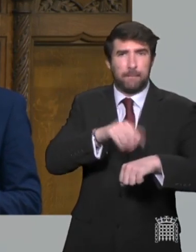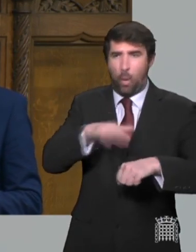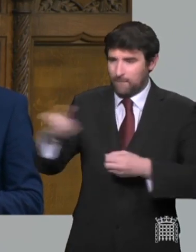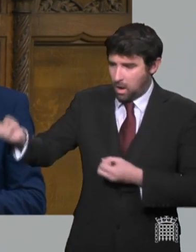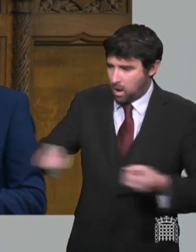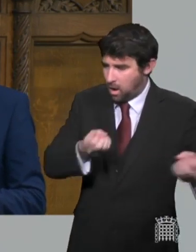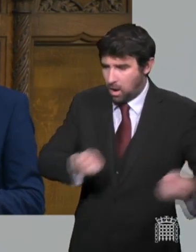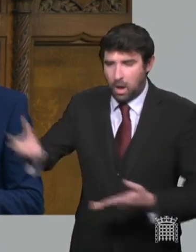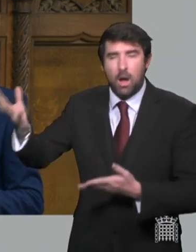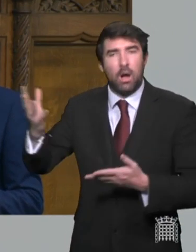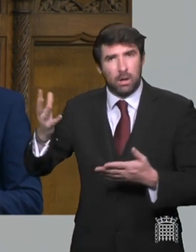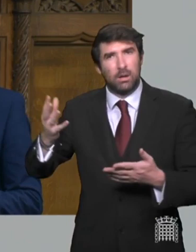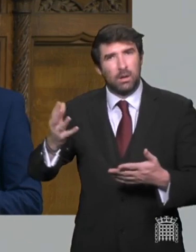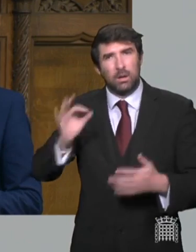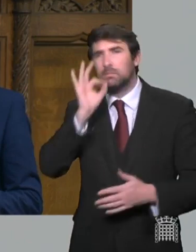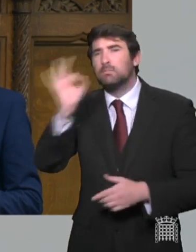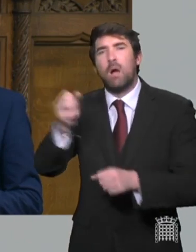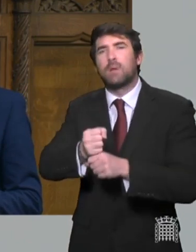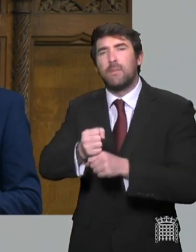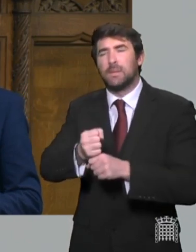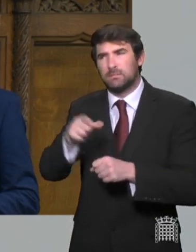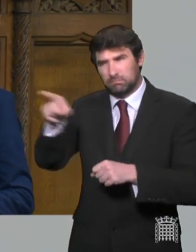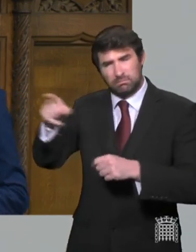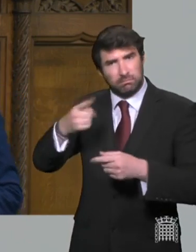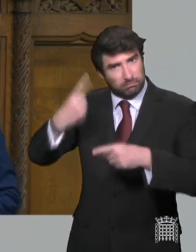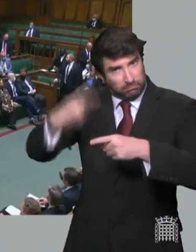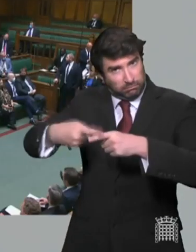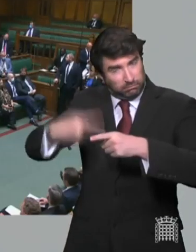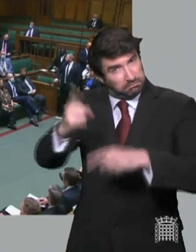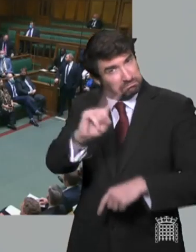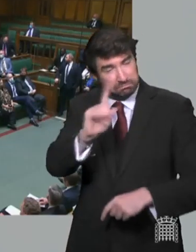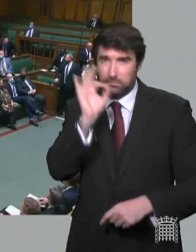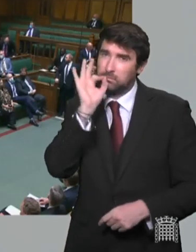these measures? And to what timescale is his government working to fix the crisis?